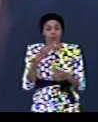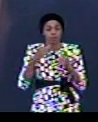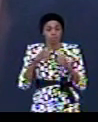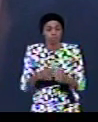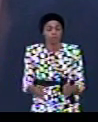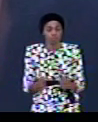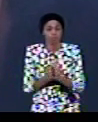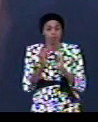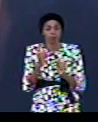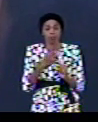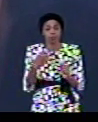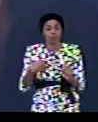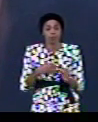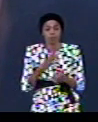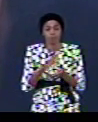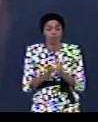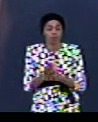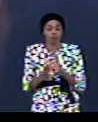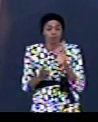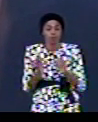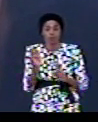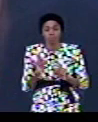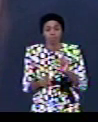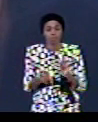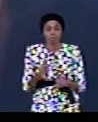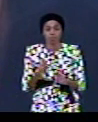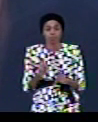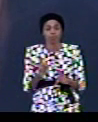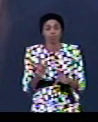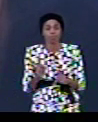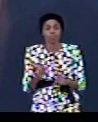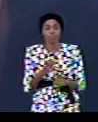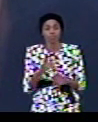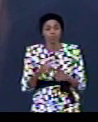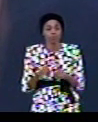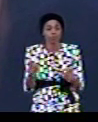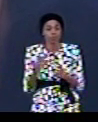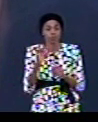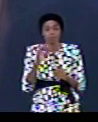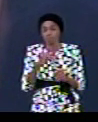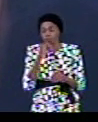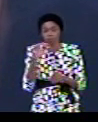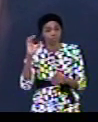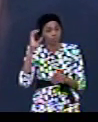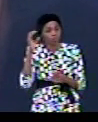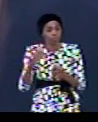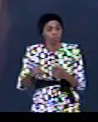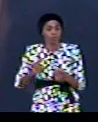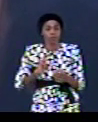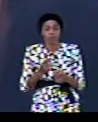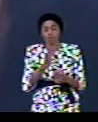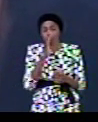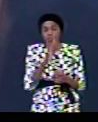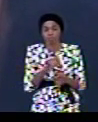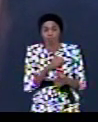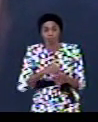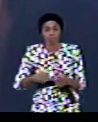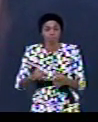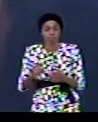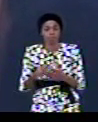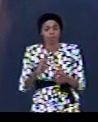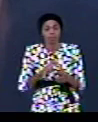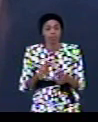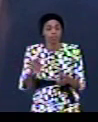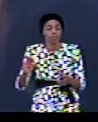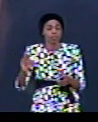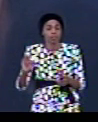you, and we will become one people. But if ye will not hearken unto us to be circumcised,